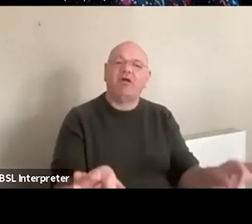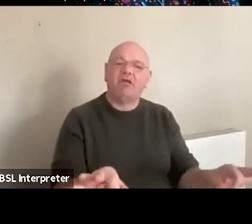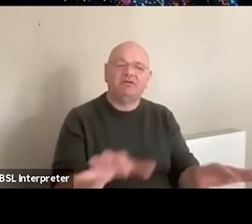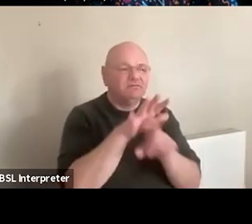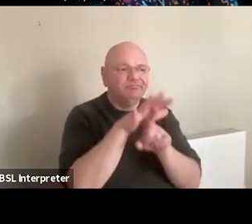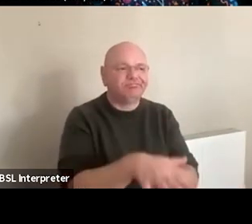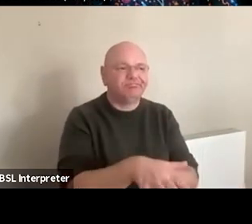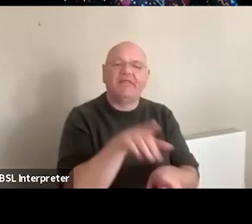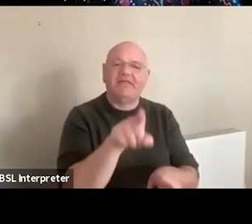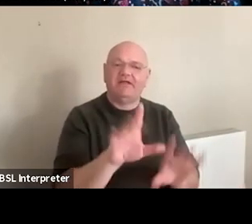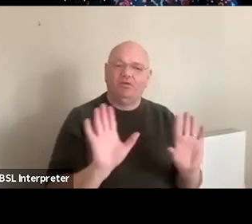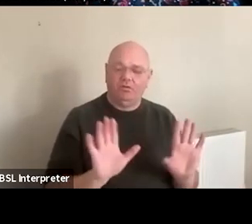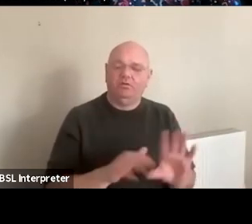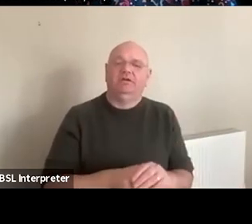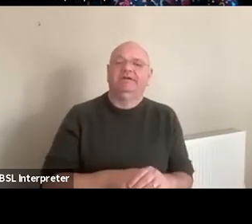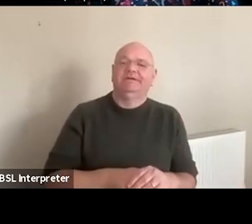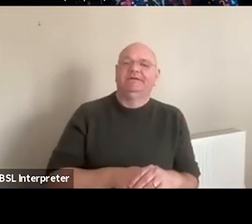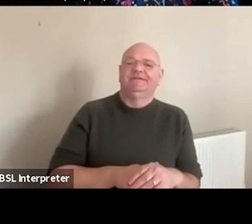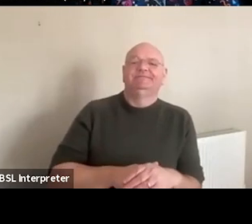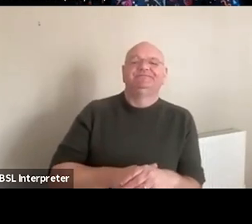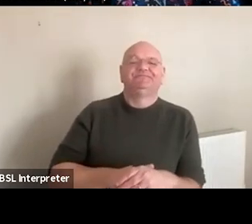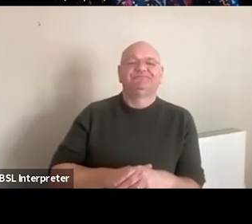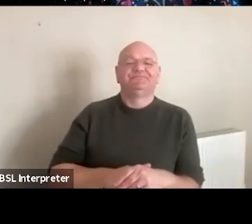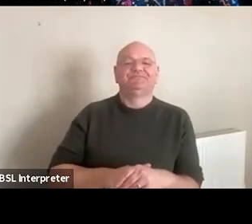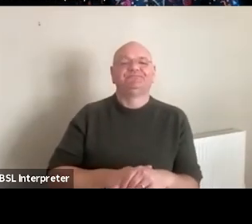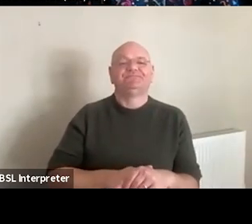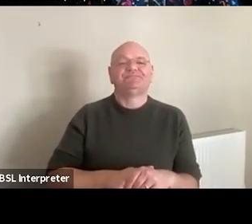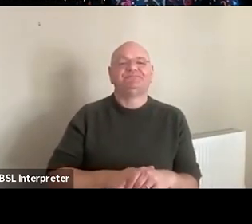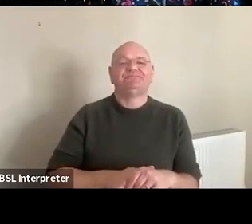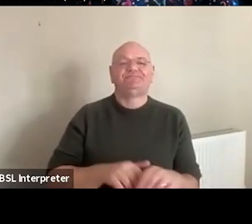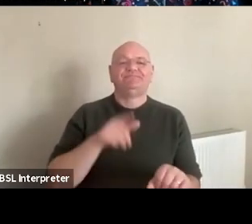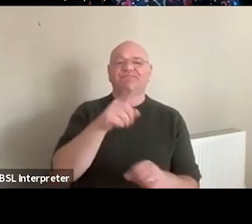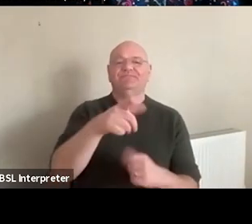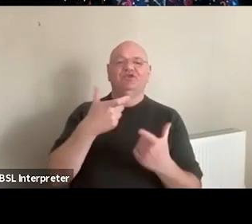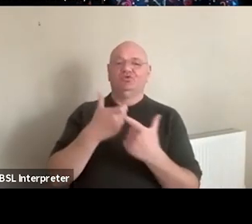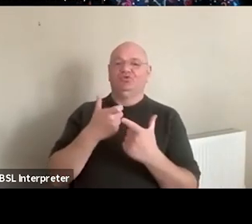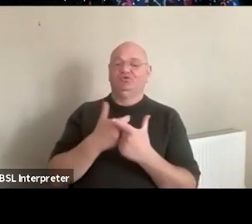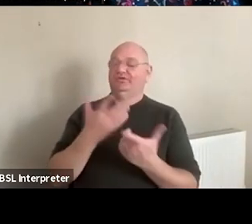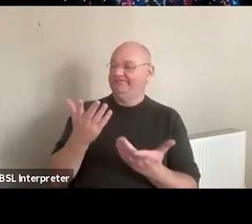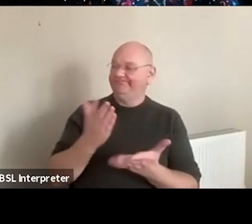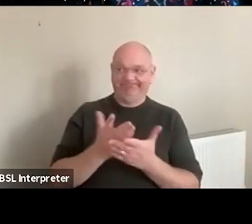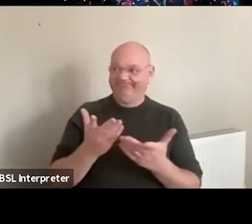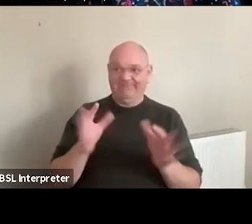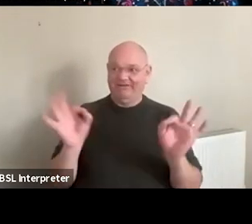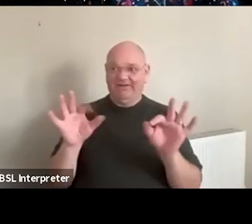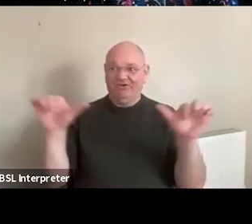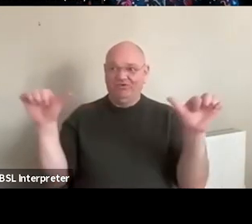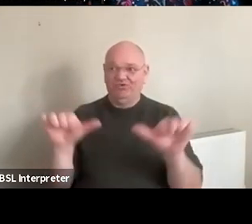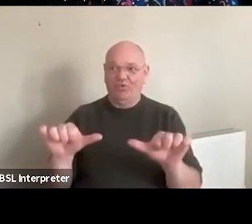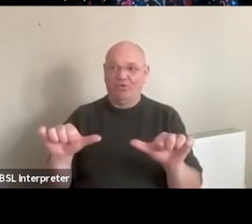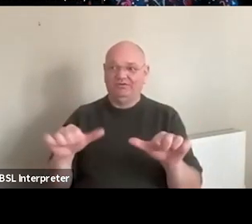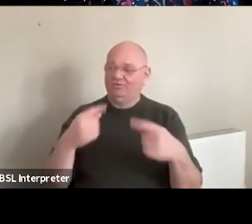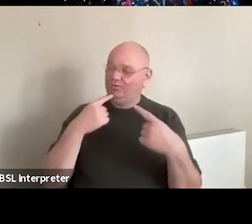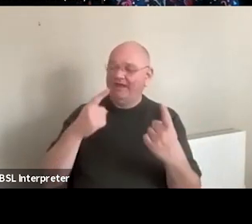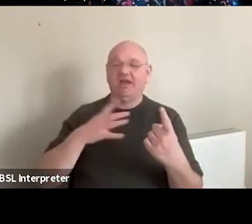hell. My apologies. Thank you. We love it. Thank you. I don't have a one-liner other than just thank you, Faraha. Thank